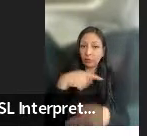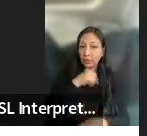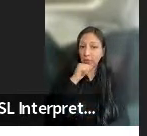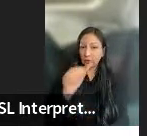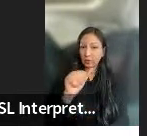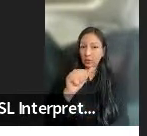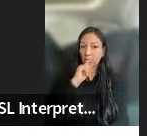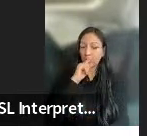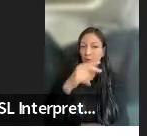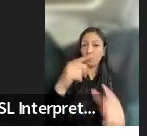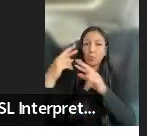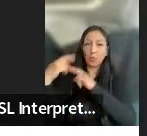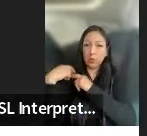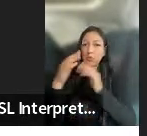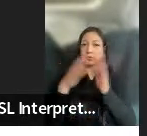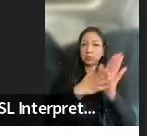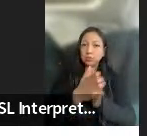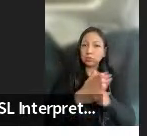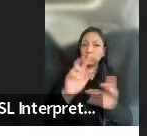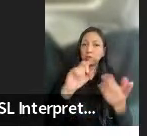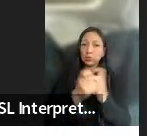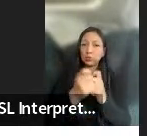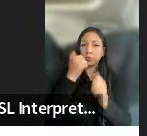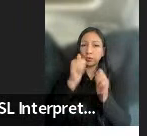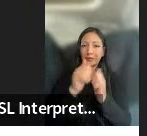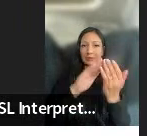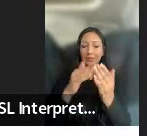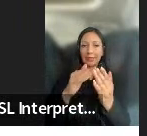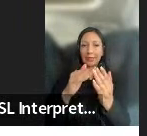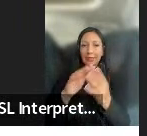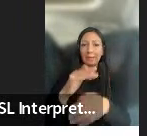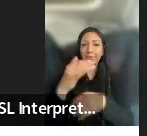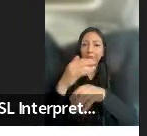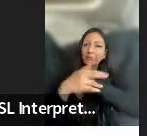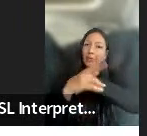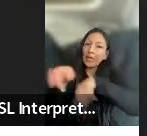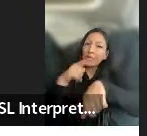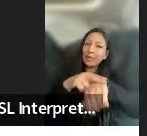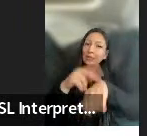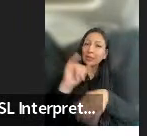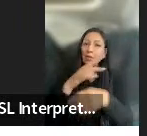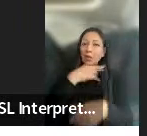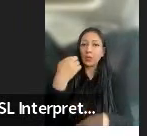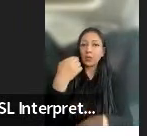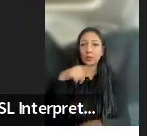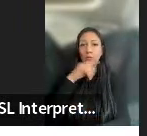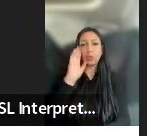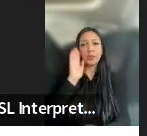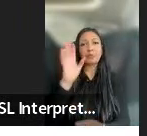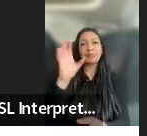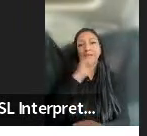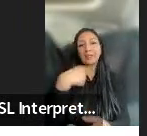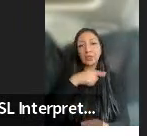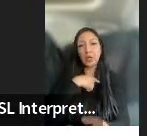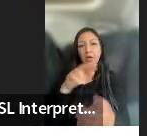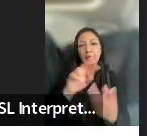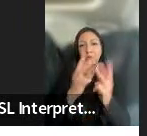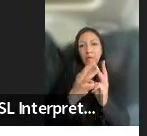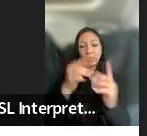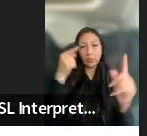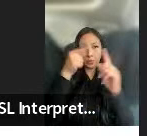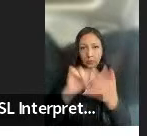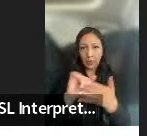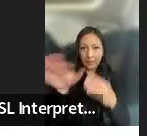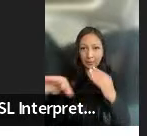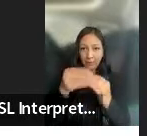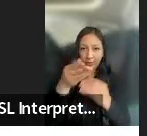on ambitious changes as a city and as a nation, there is the risk that we will miss our climate goals. And I'm including